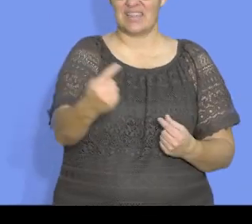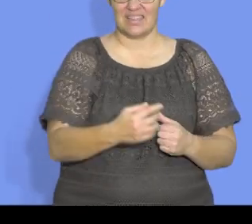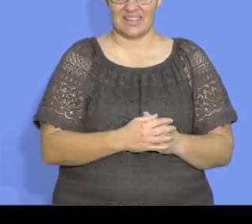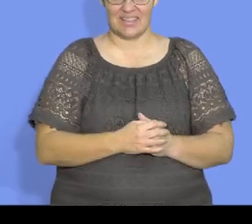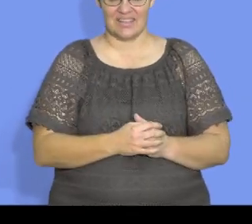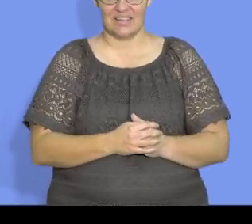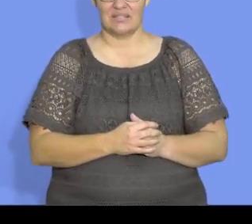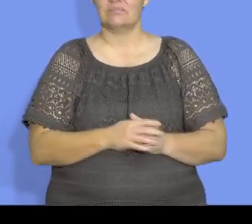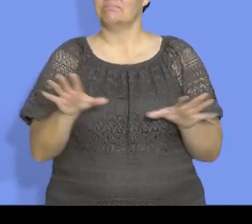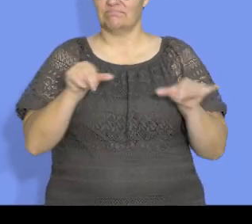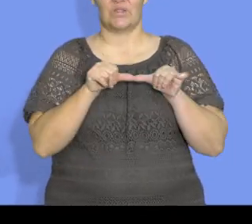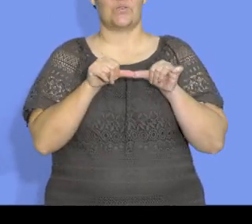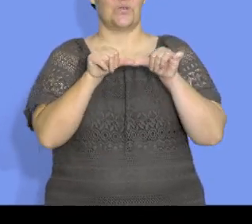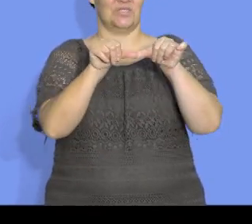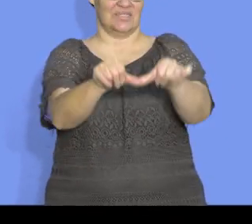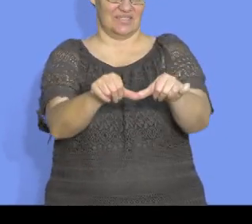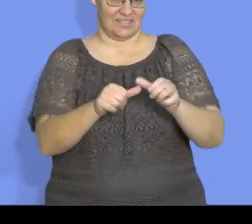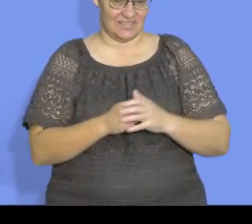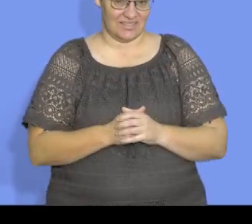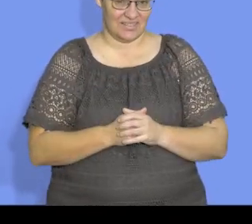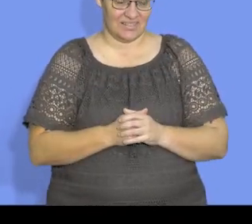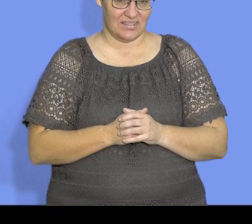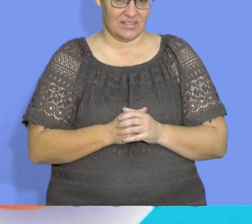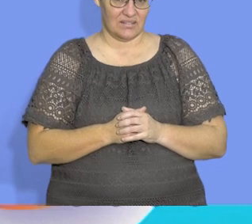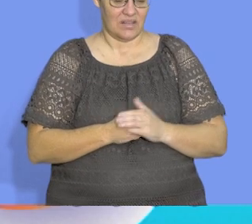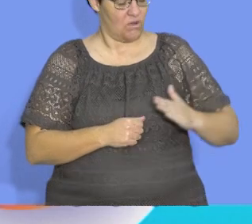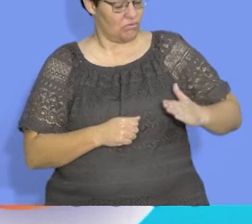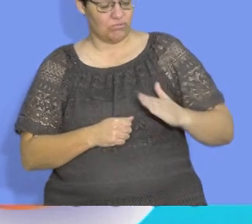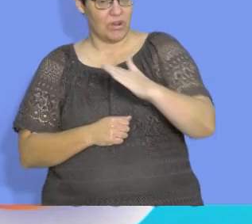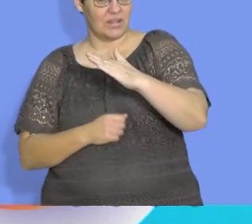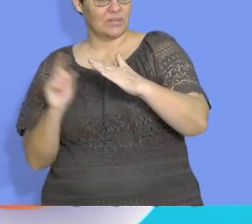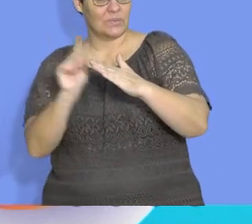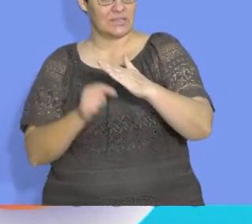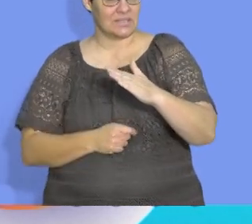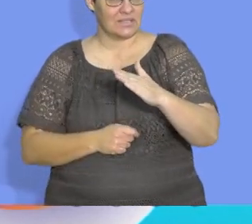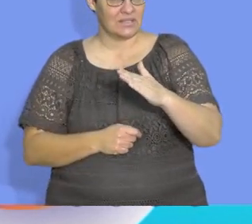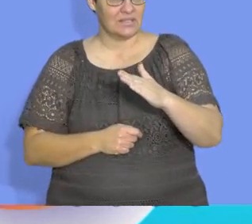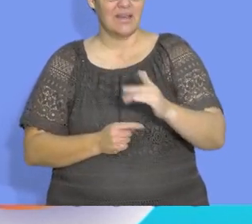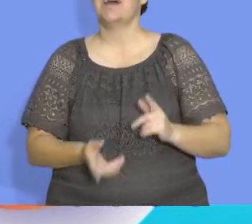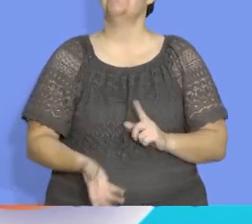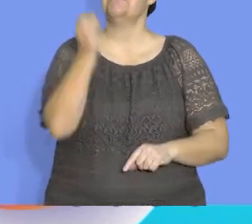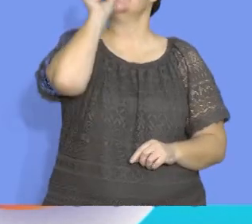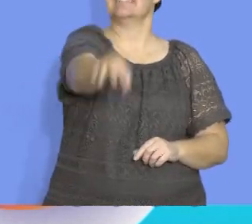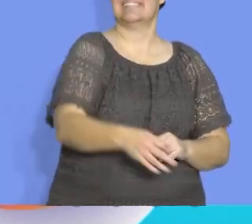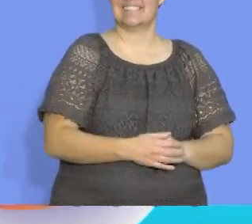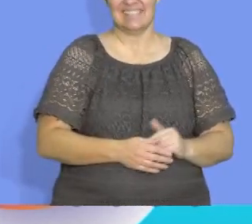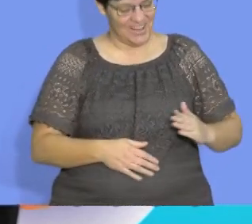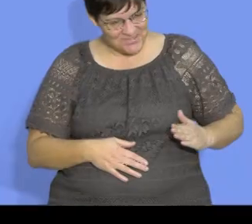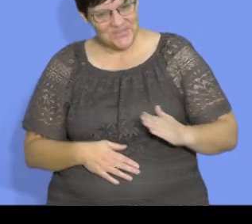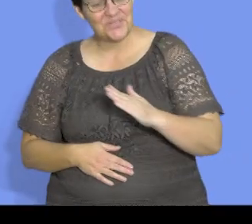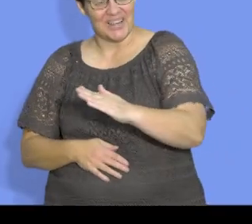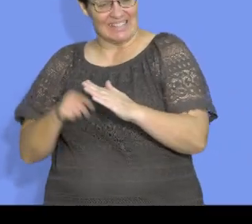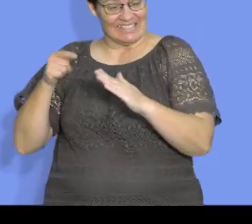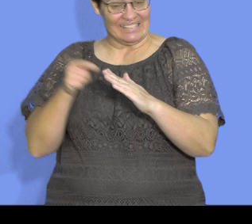factors, they're constant. So what's the gradient going to be? Oh, you've got it.